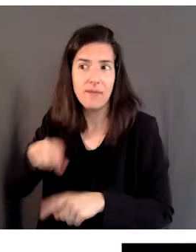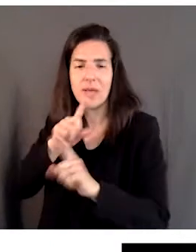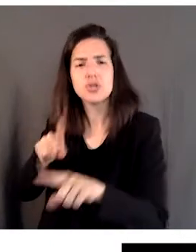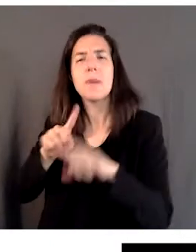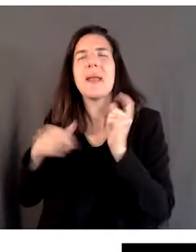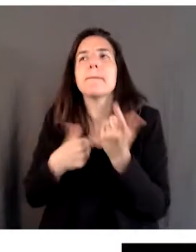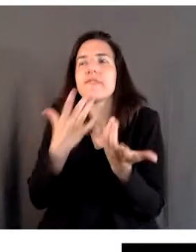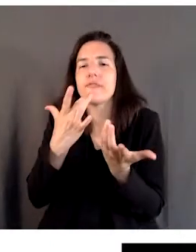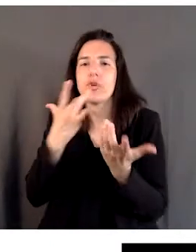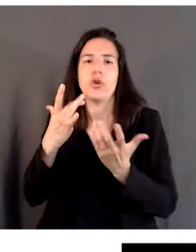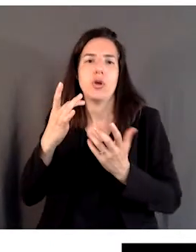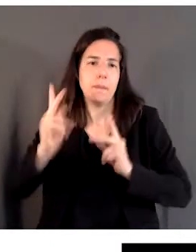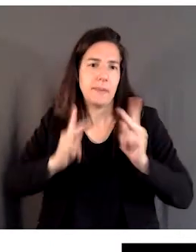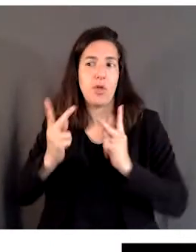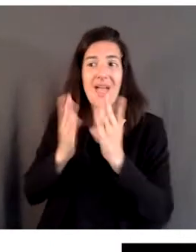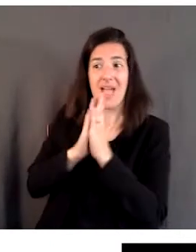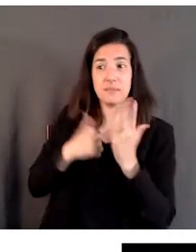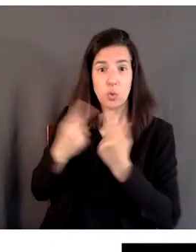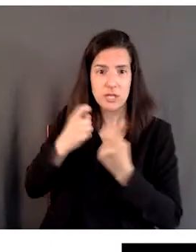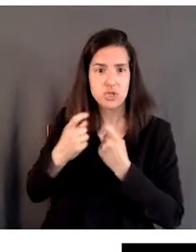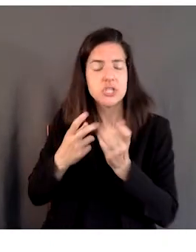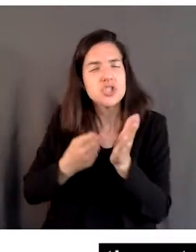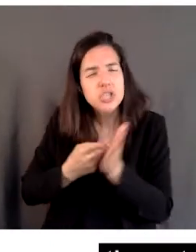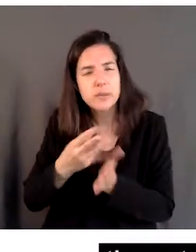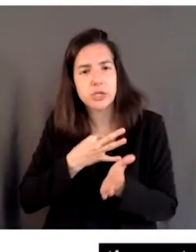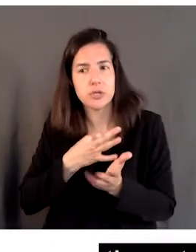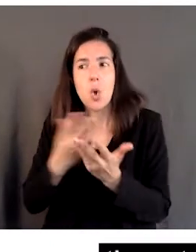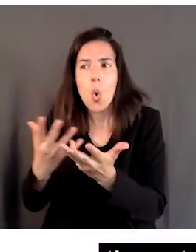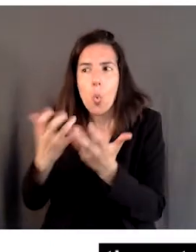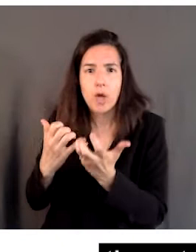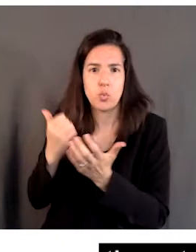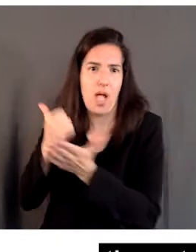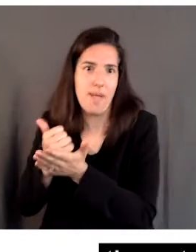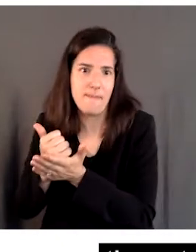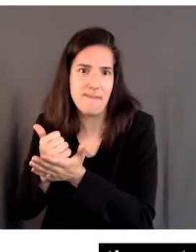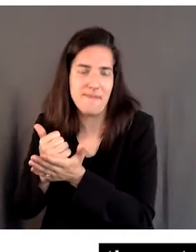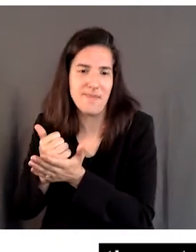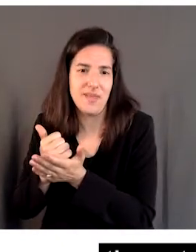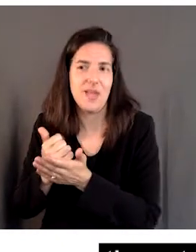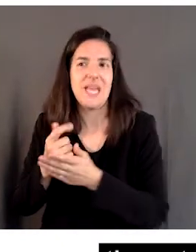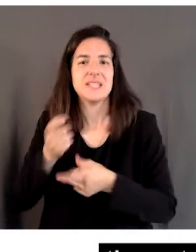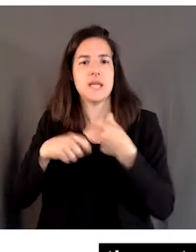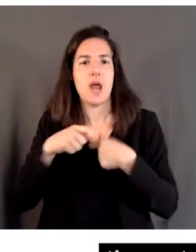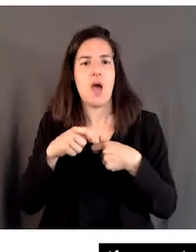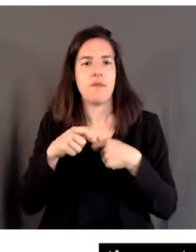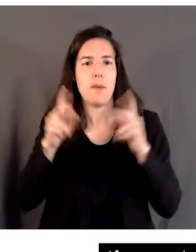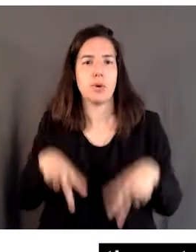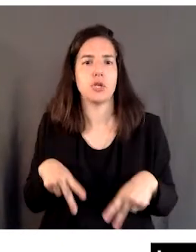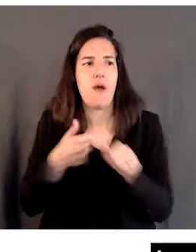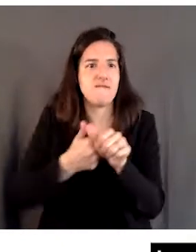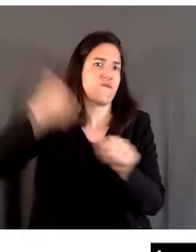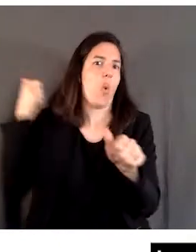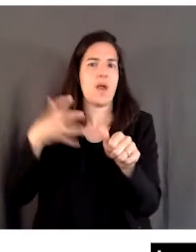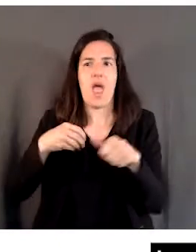me questions genuinely curious, wanting to help, than to not do anything. And because that